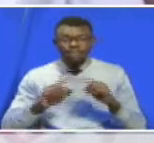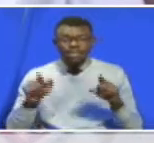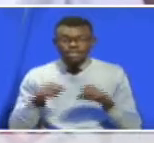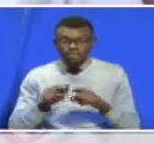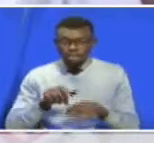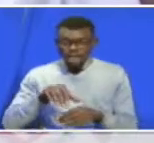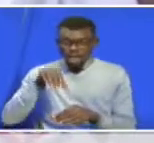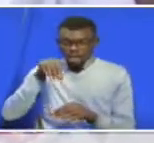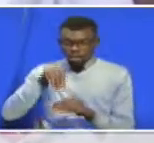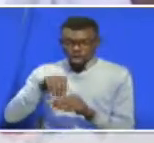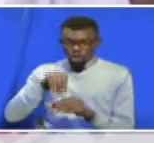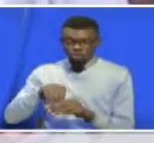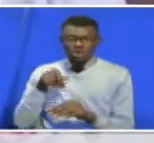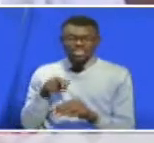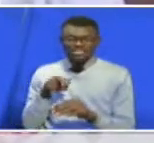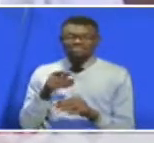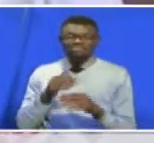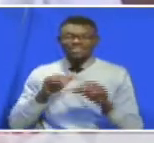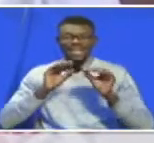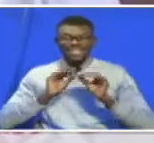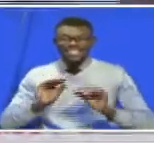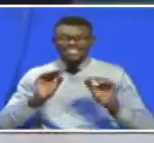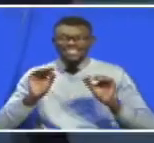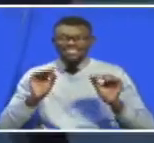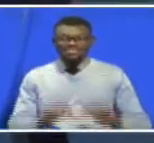internal moral teaching.